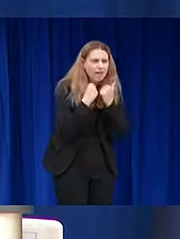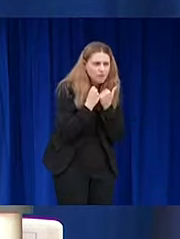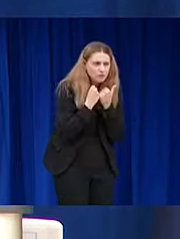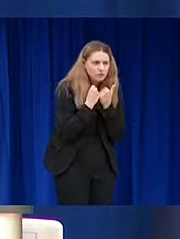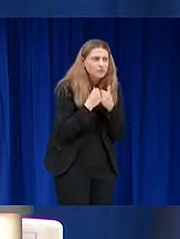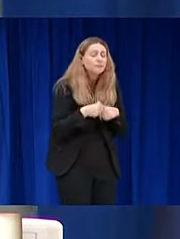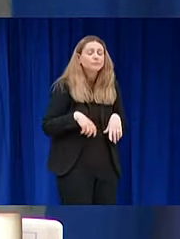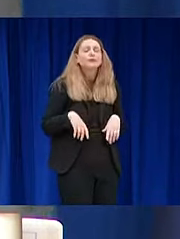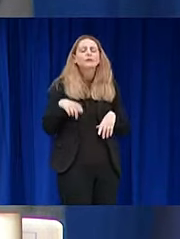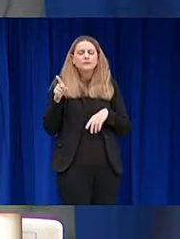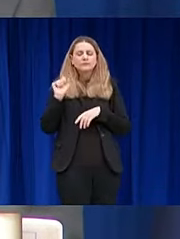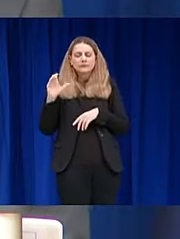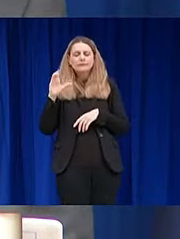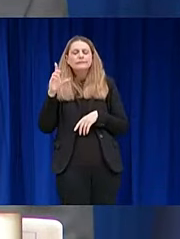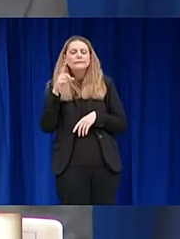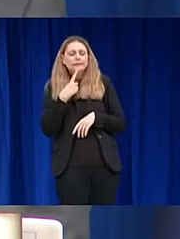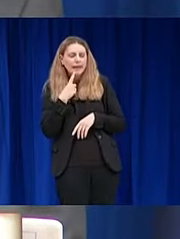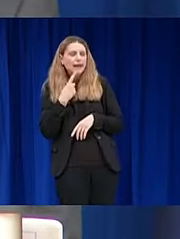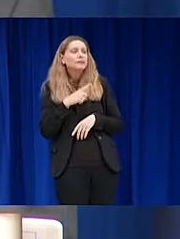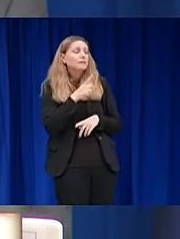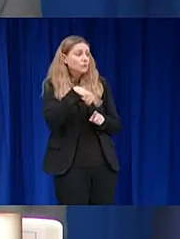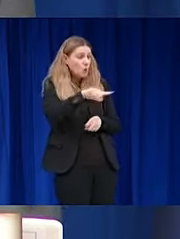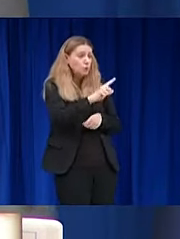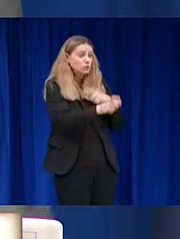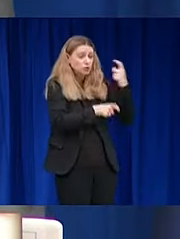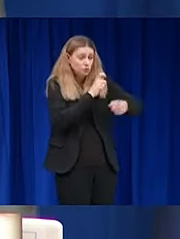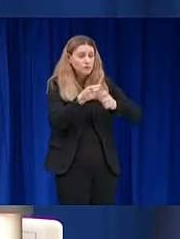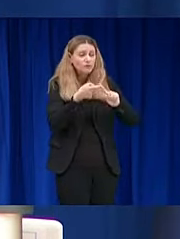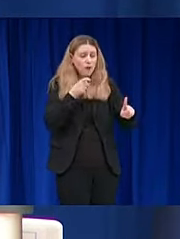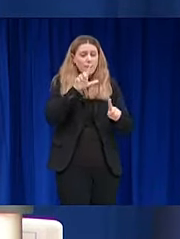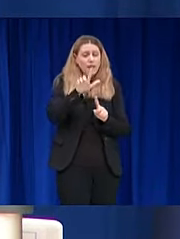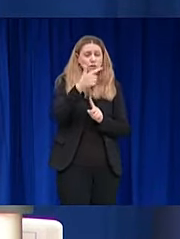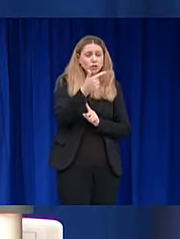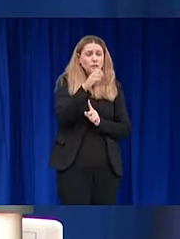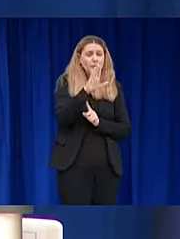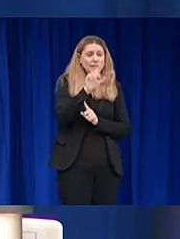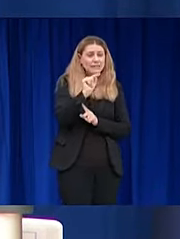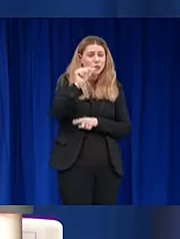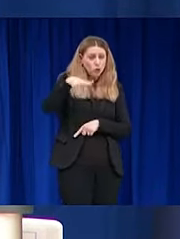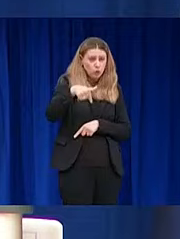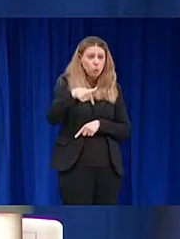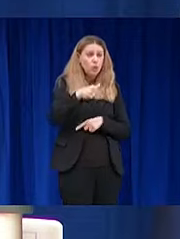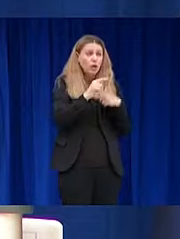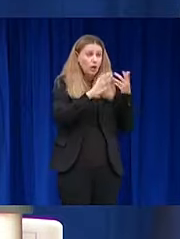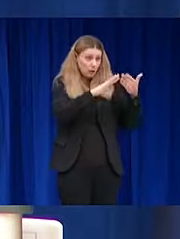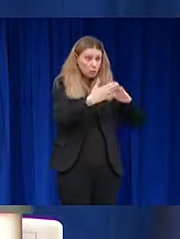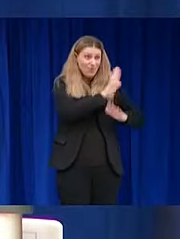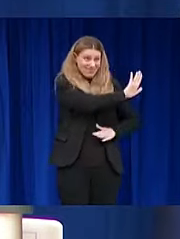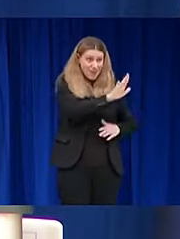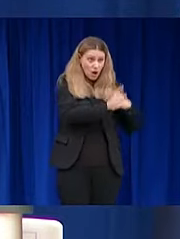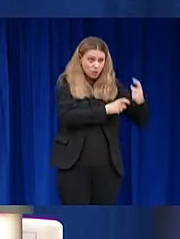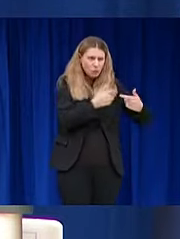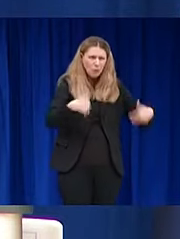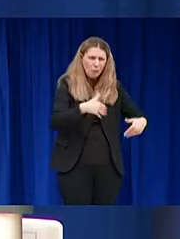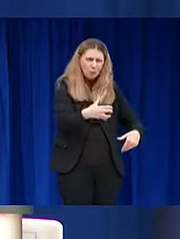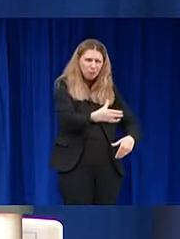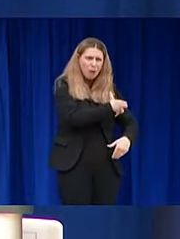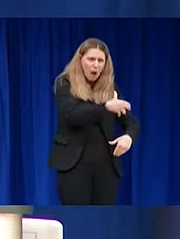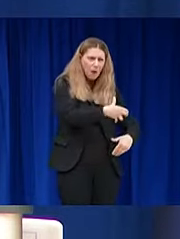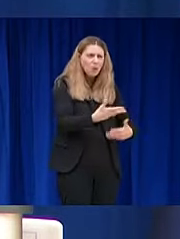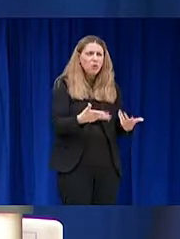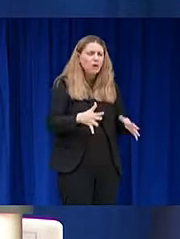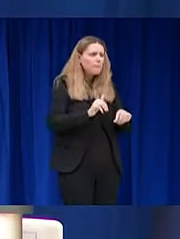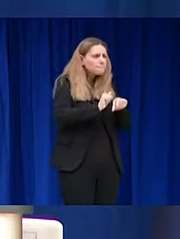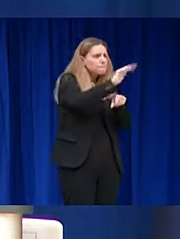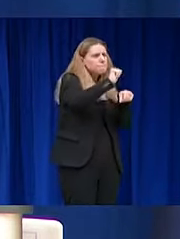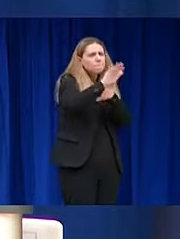security from members of the LGBTQ community are powerful. They have deployed around the world, held